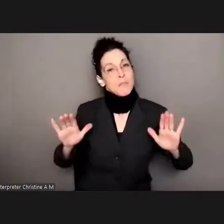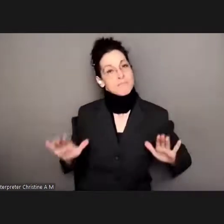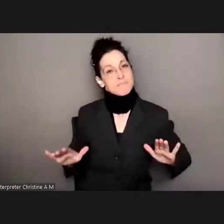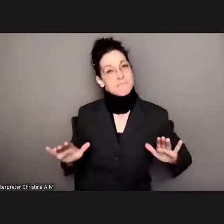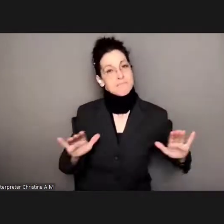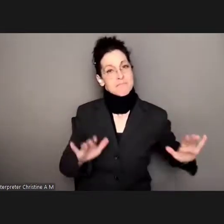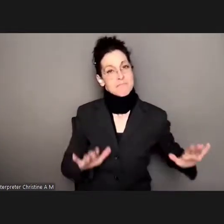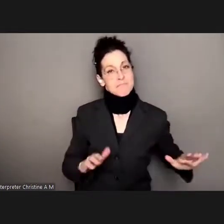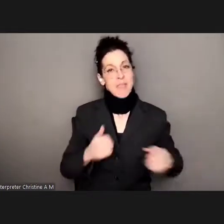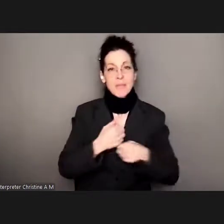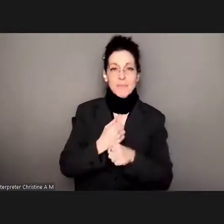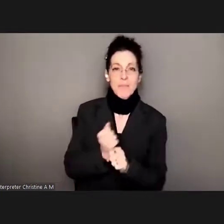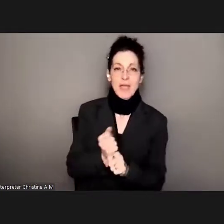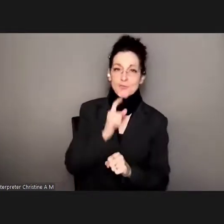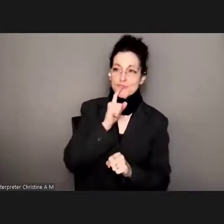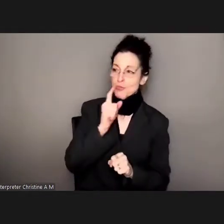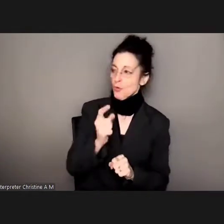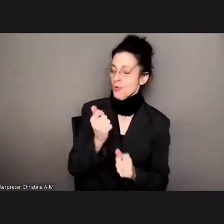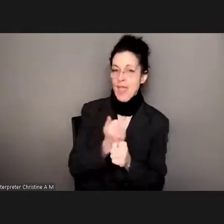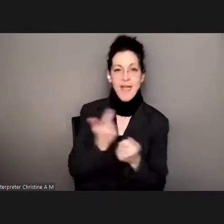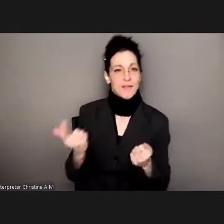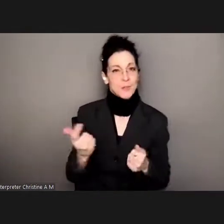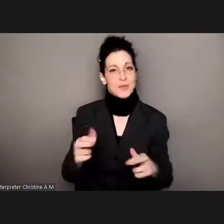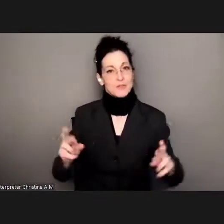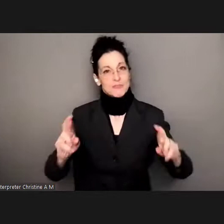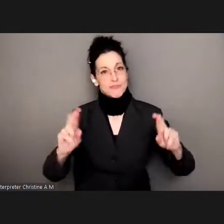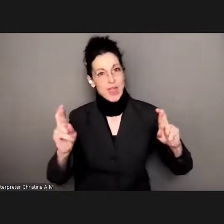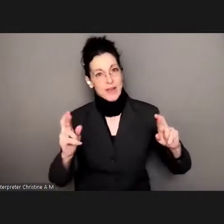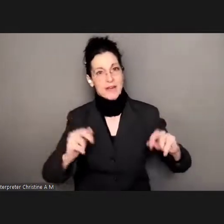who needs to be spotlighted.